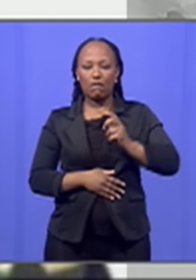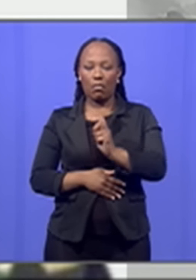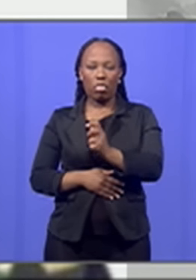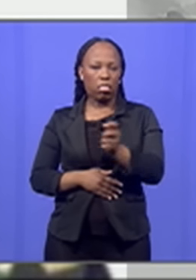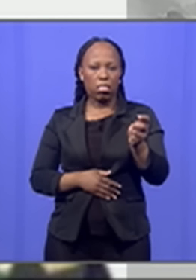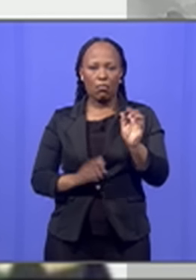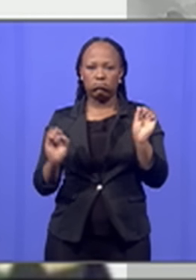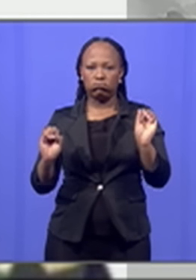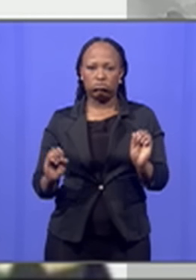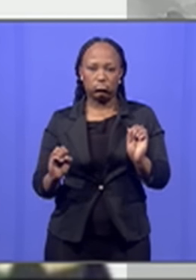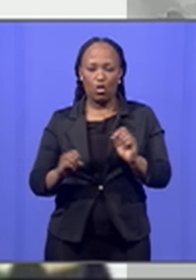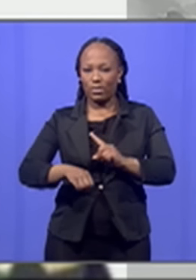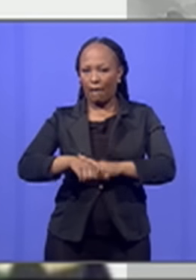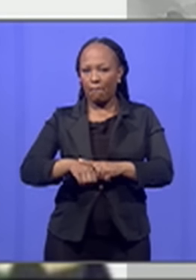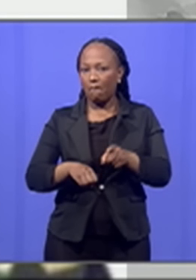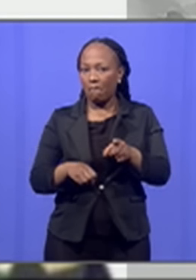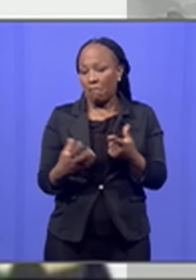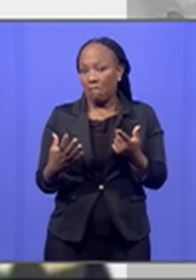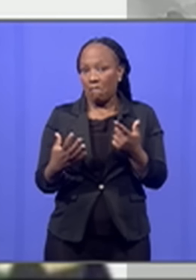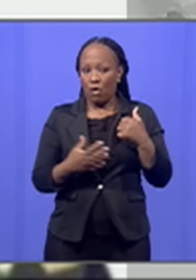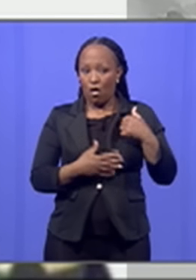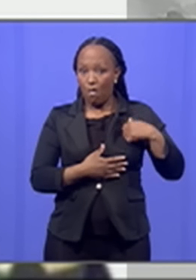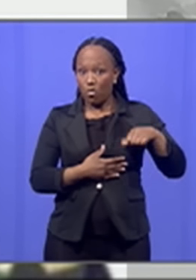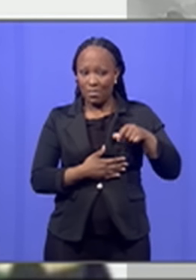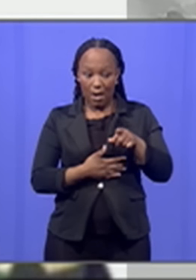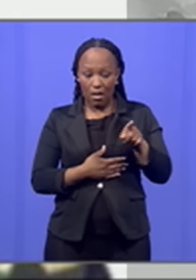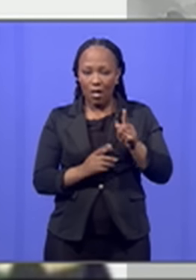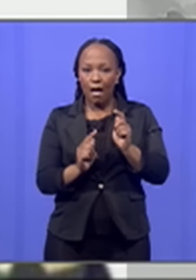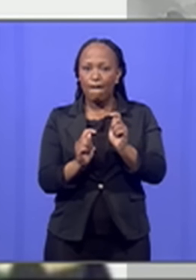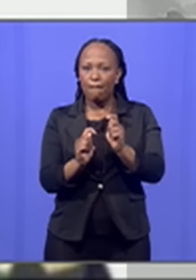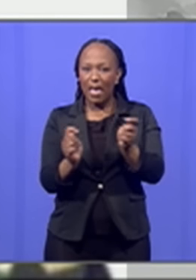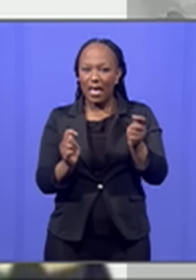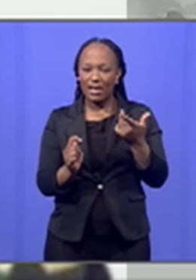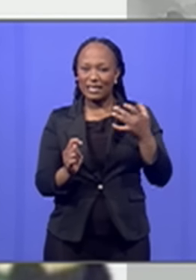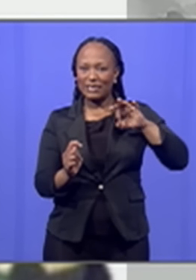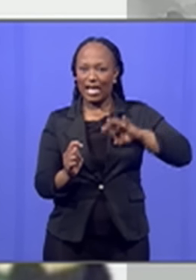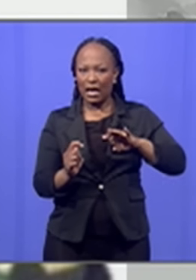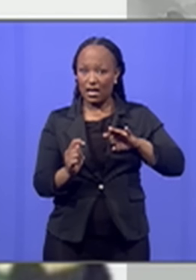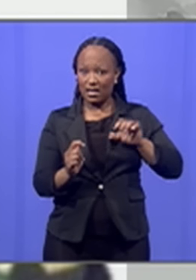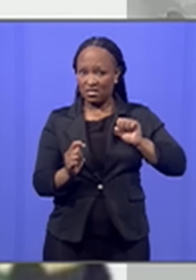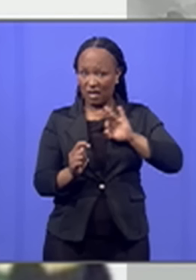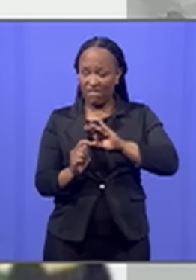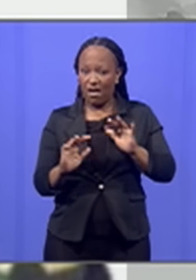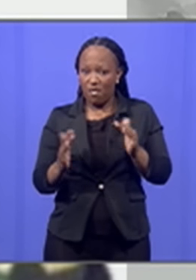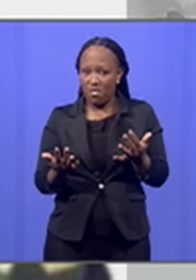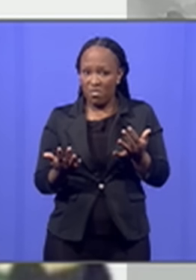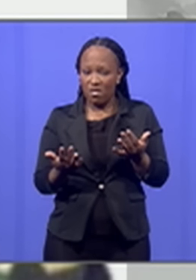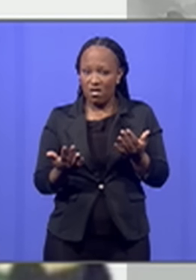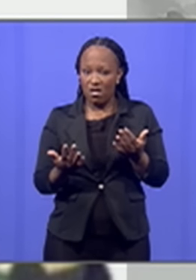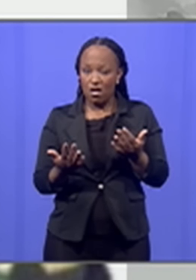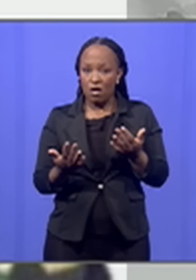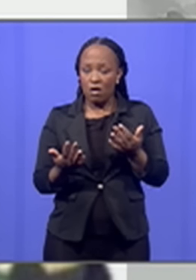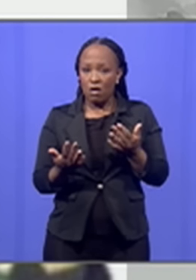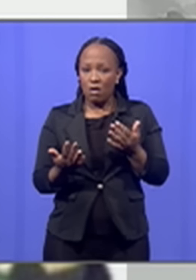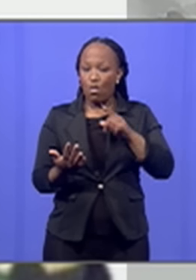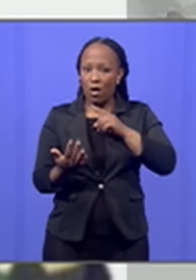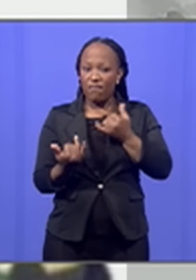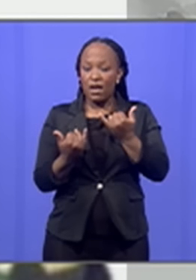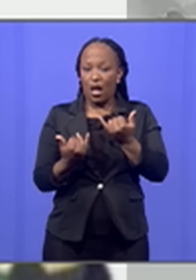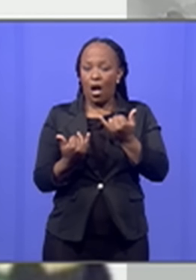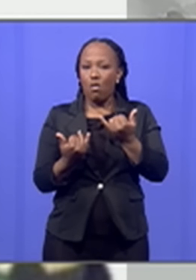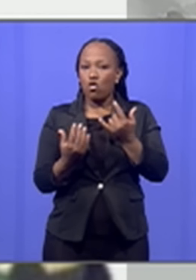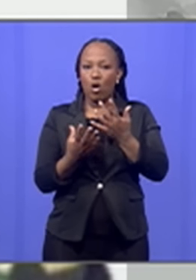is, how are these municipalities going to be paying their salaries to employees if indeed they will not be getting